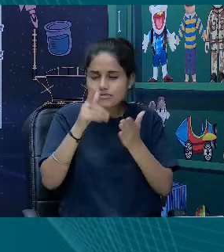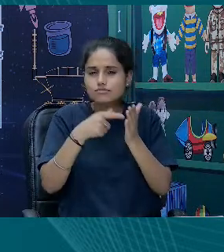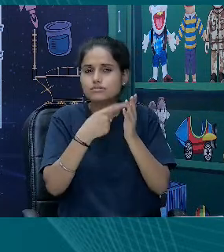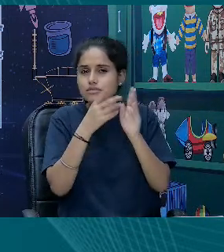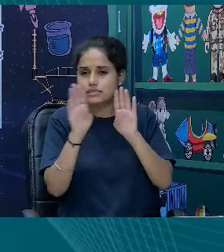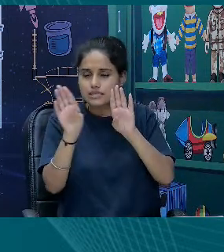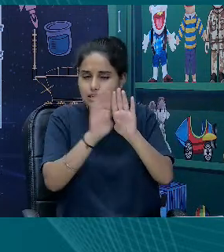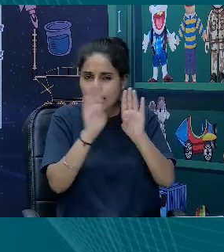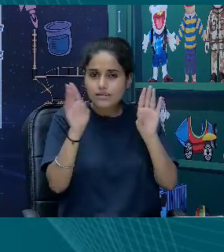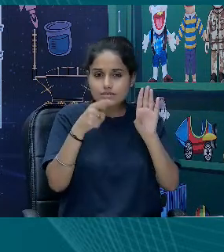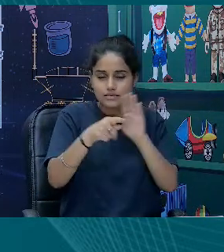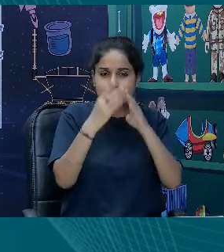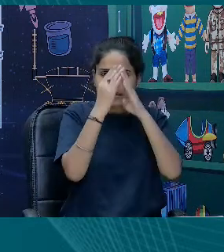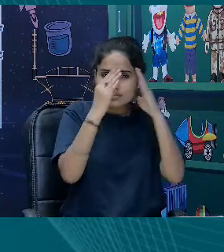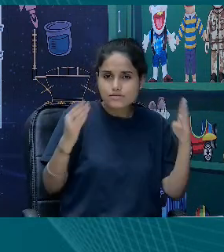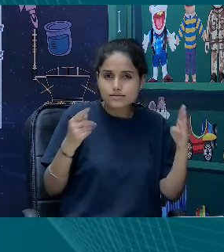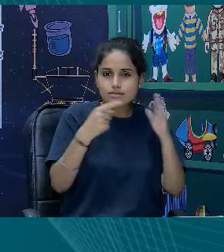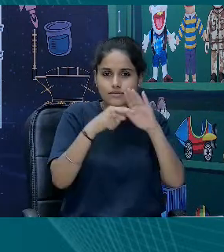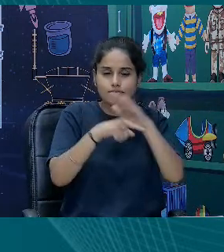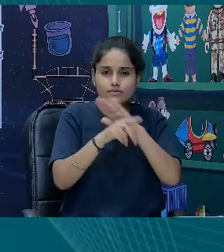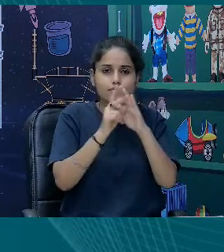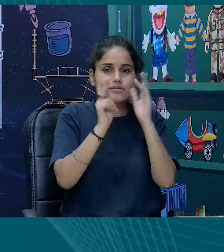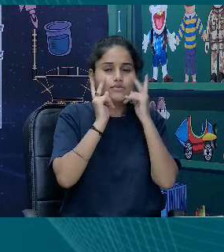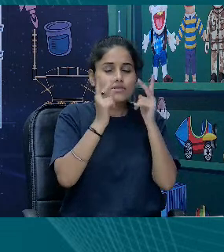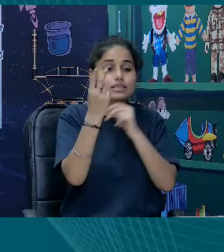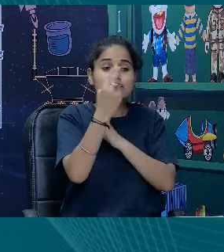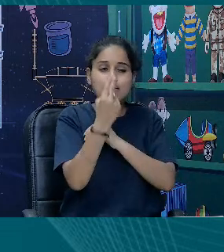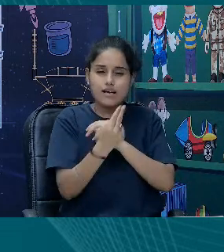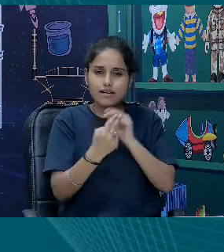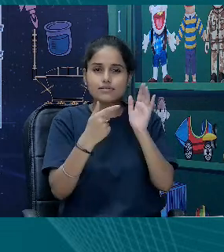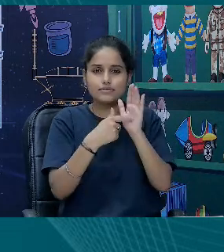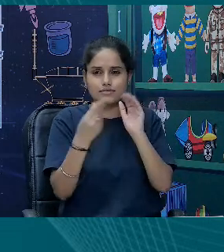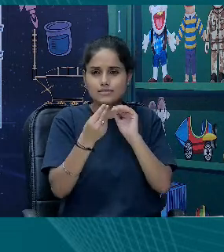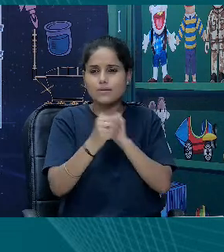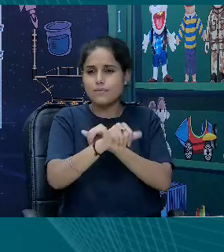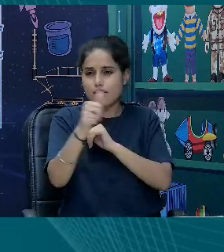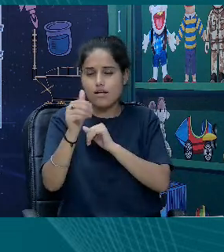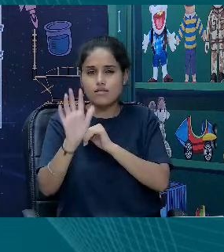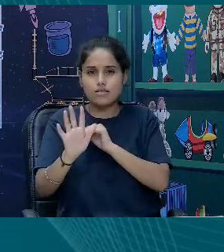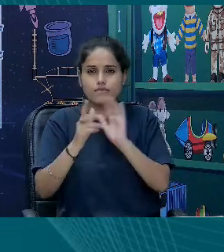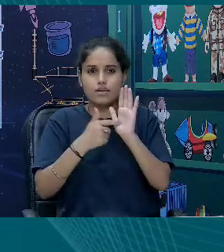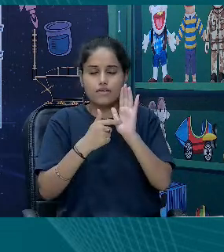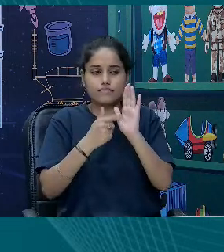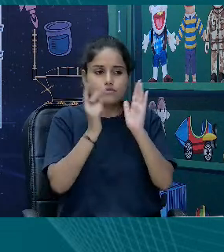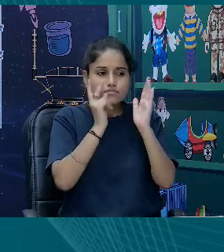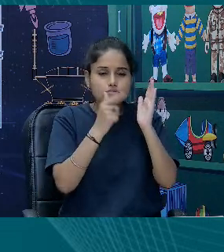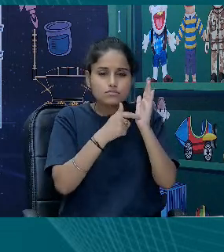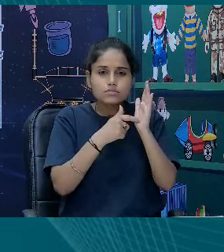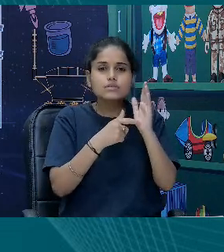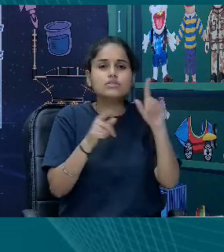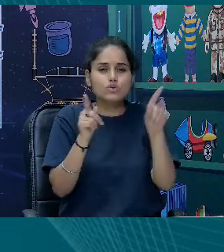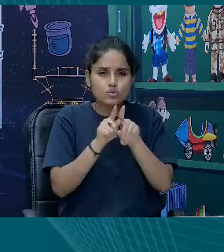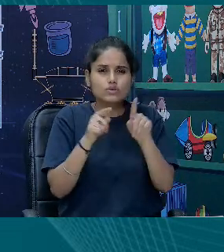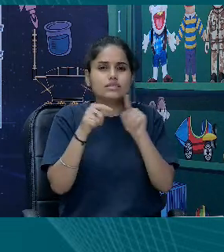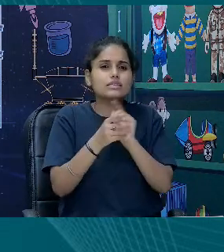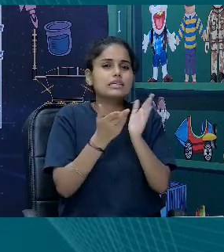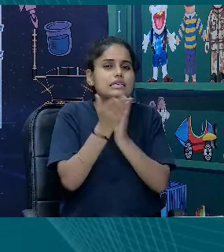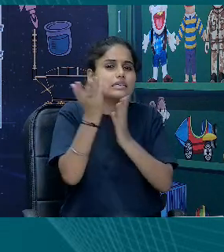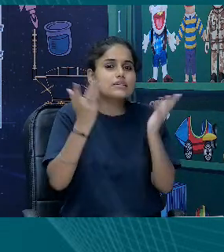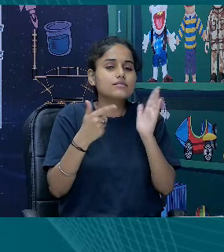the house also. Why houses in this way, they can draw in some other way also. So this way